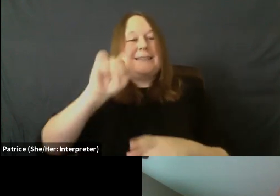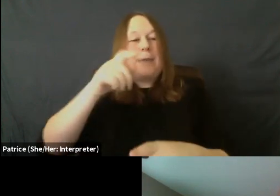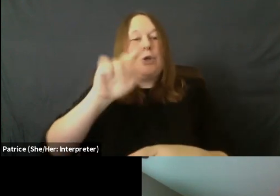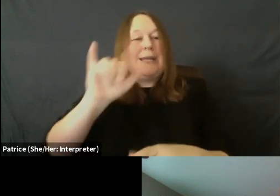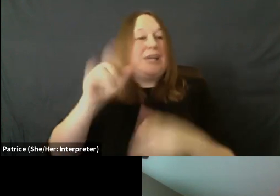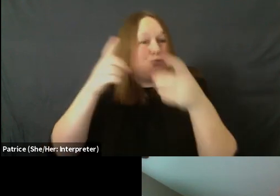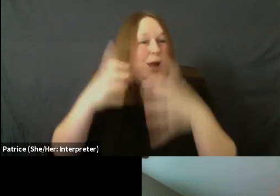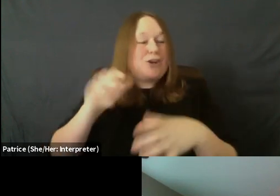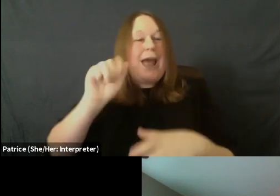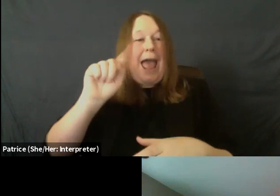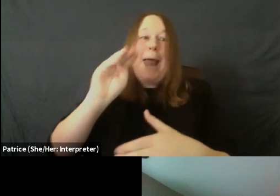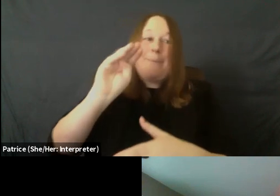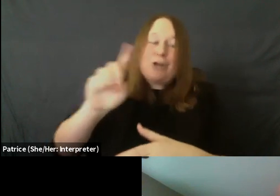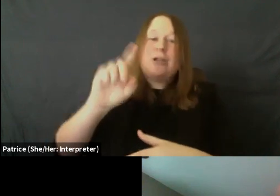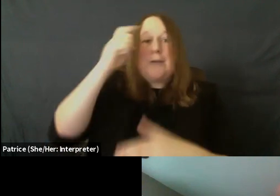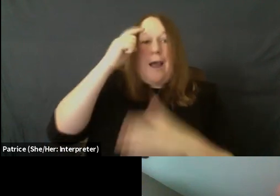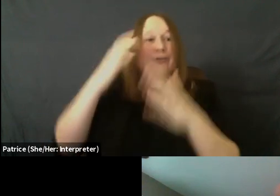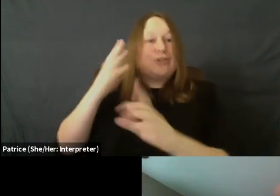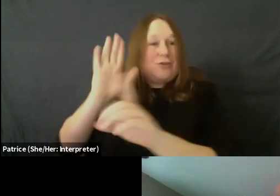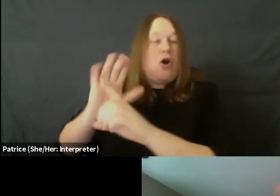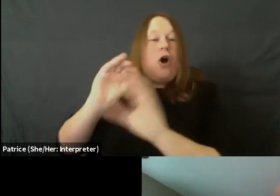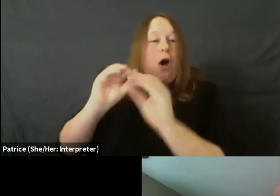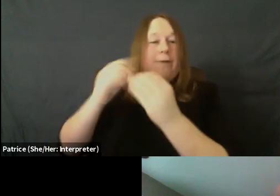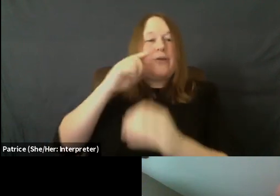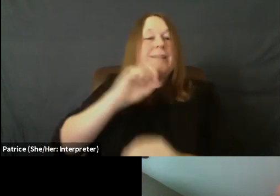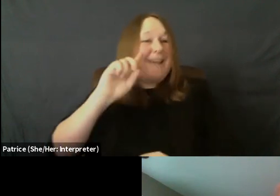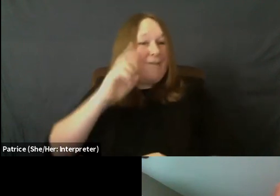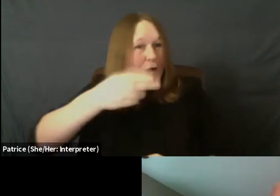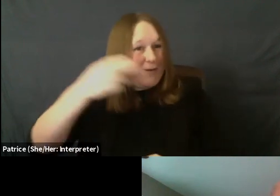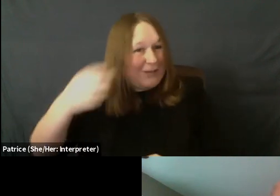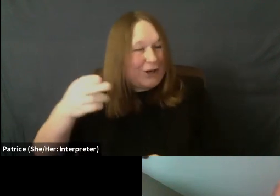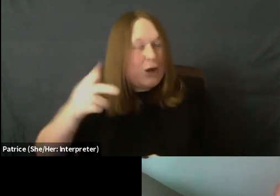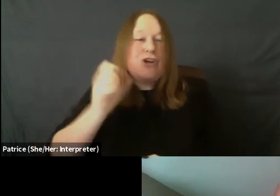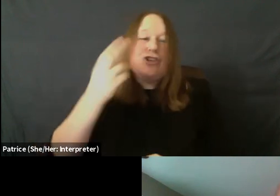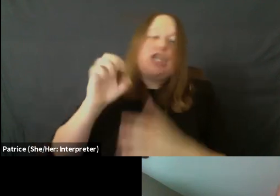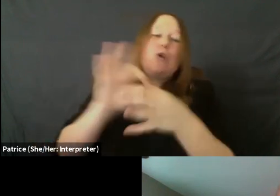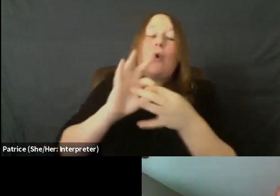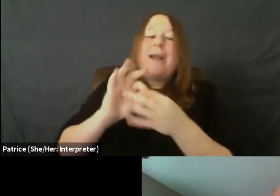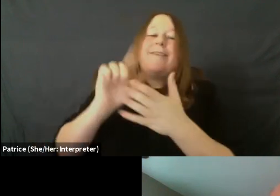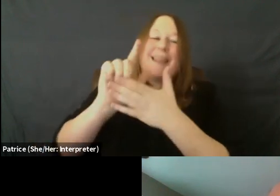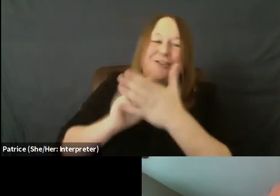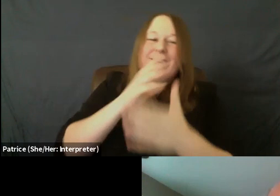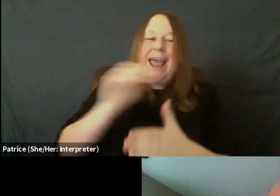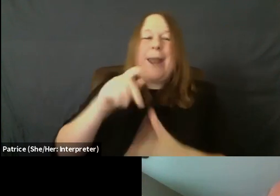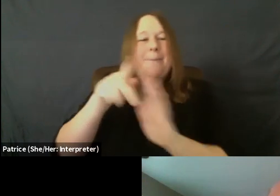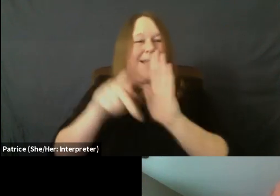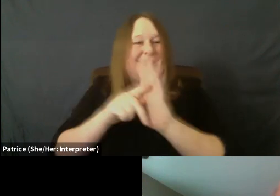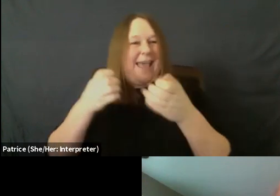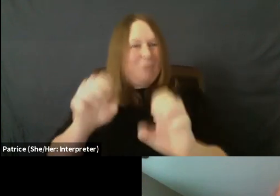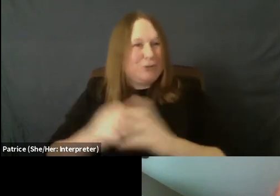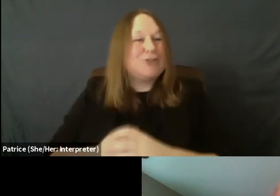Director at Maryland's Governor's Office of the Deaf and Hard of Hearing, where she coordinated legislative and policy